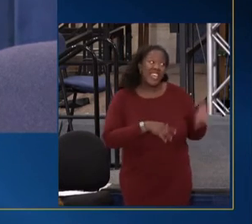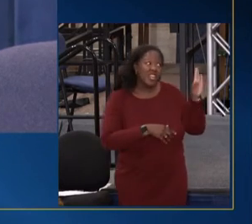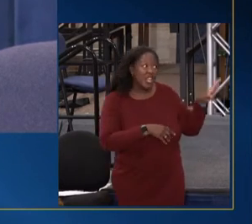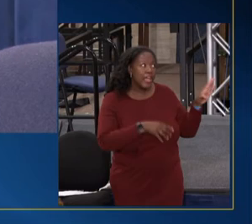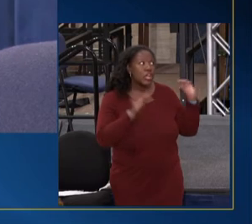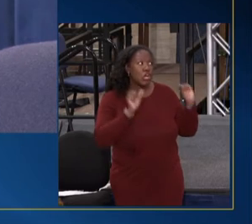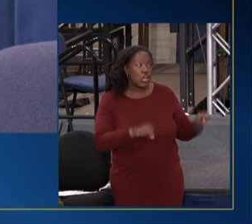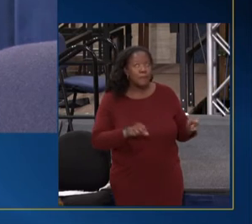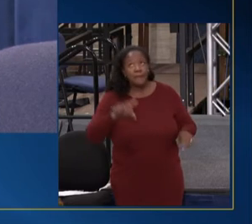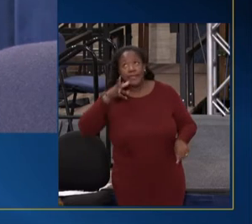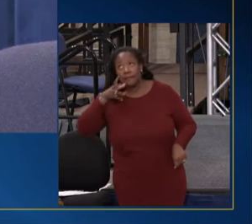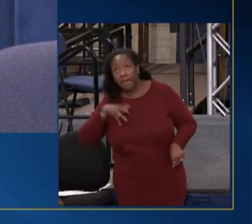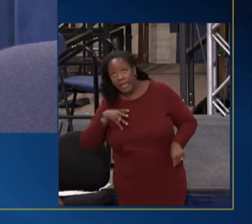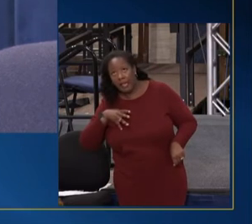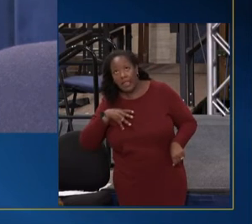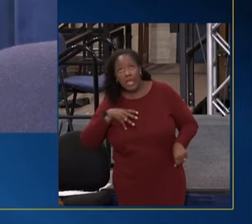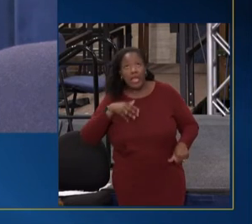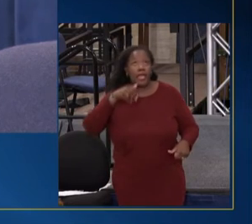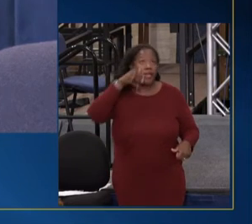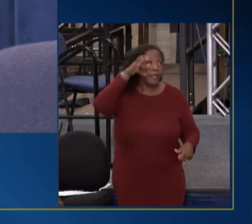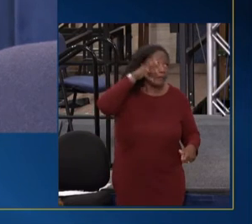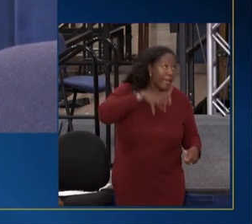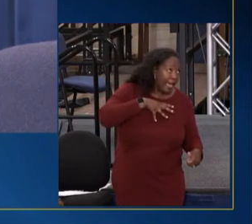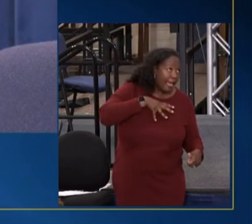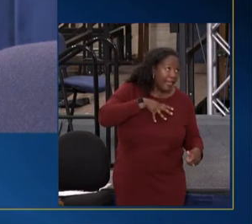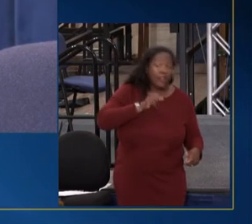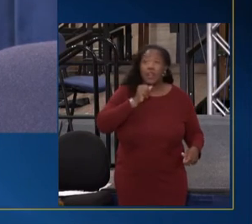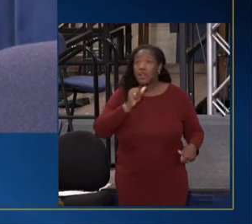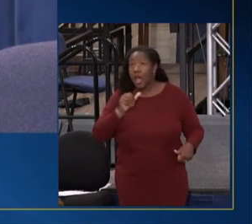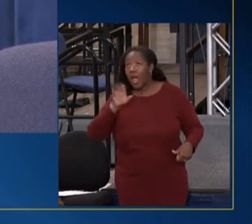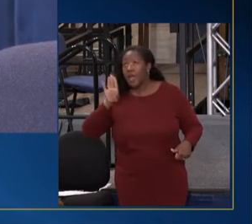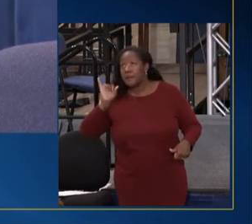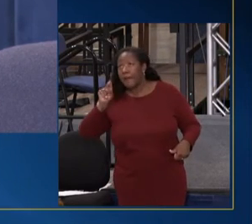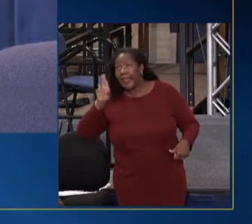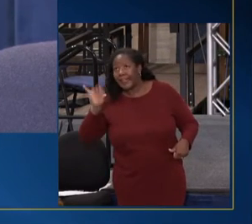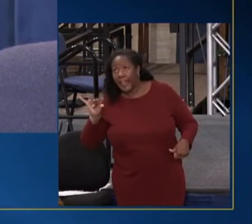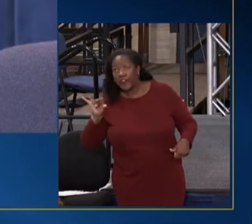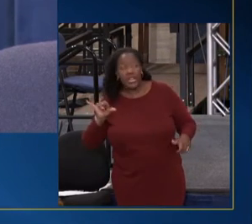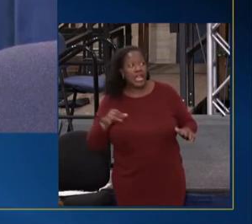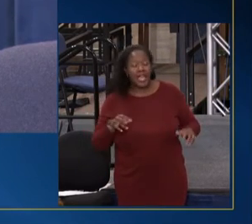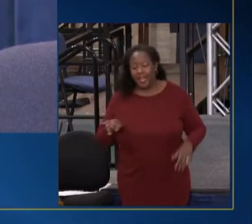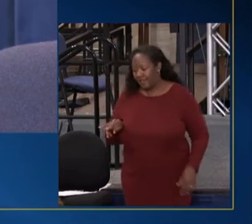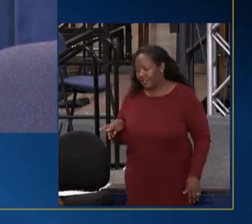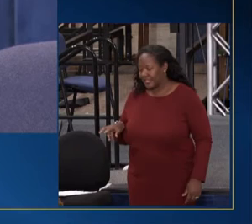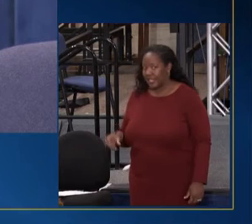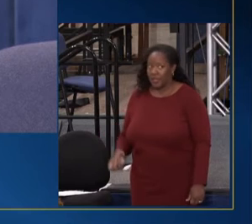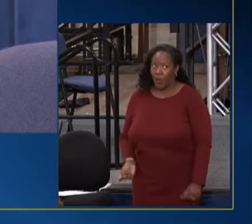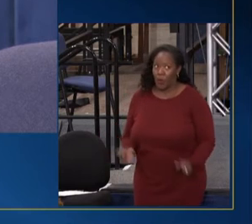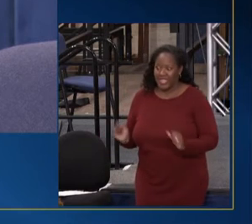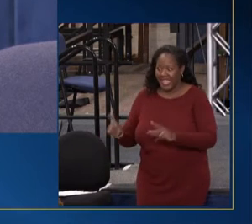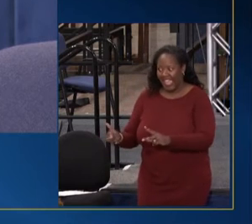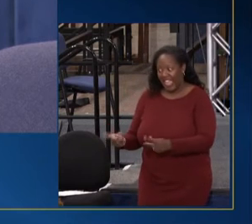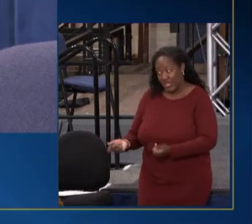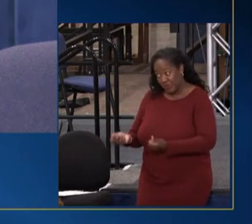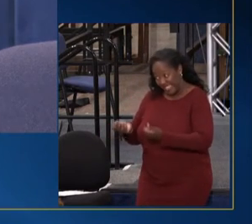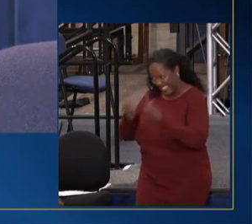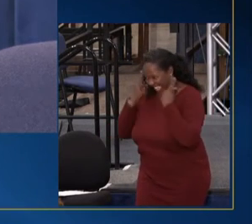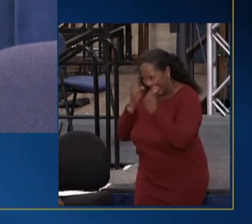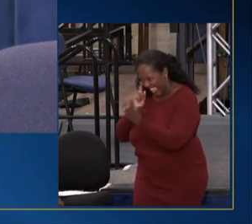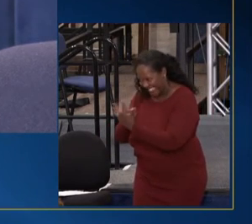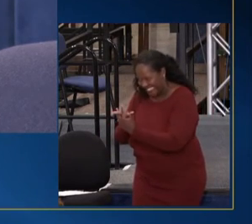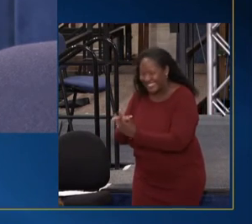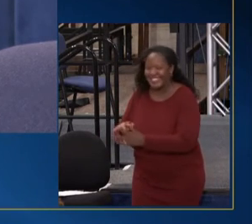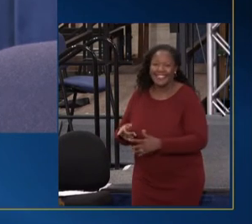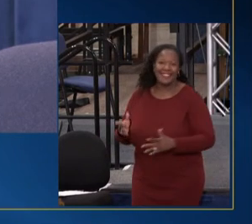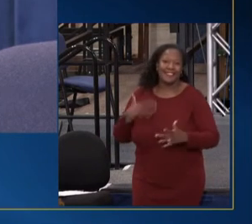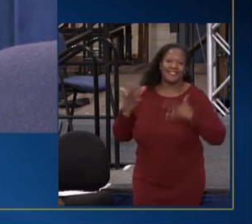female, it could be non-binary. And I'm like, okay, she gets it, it's totally awesome. And I have